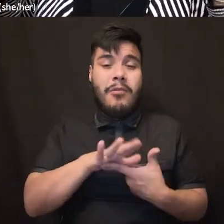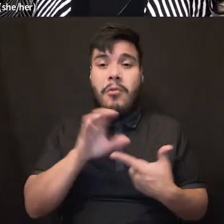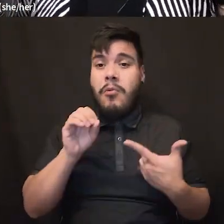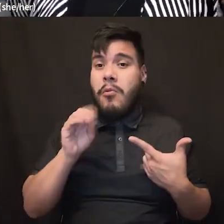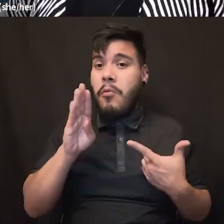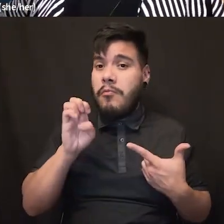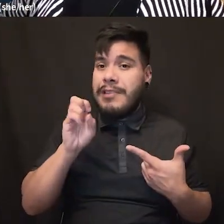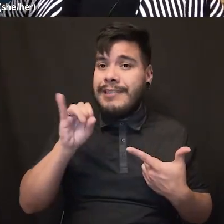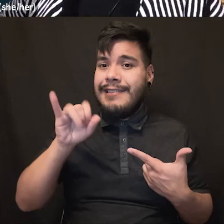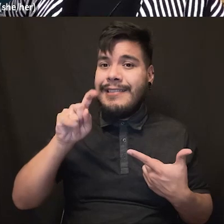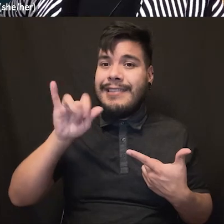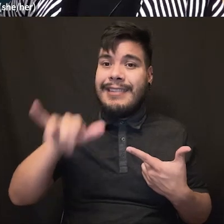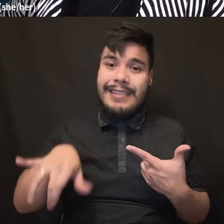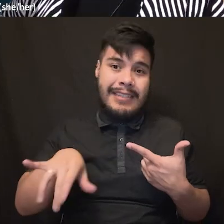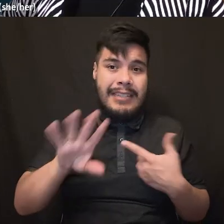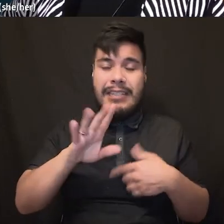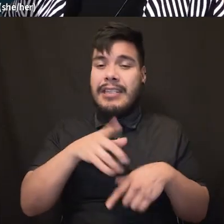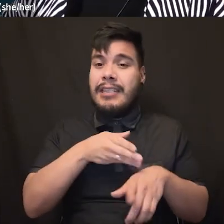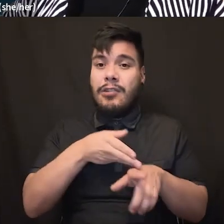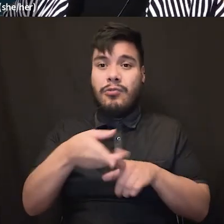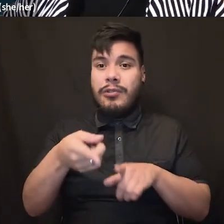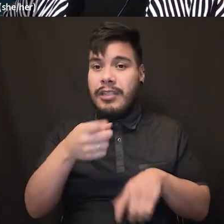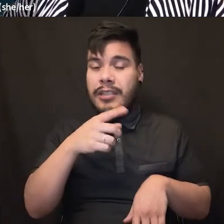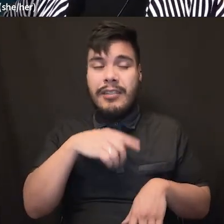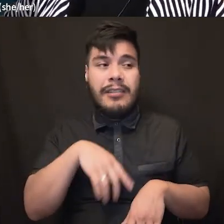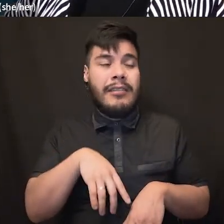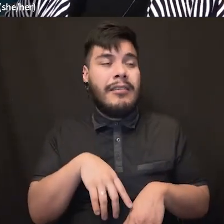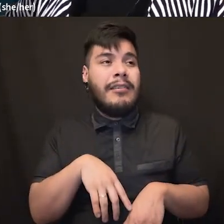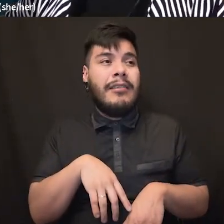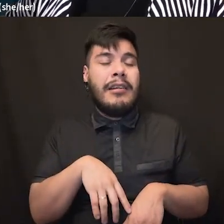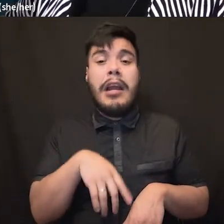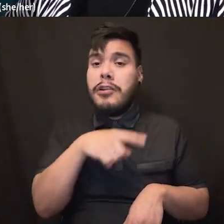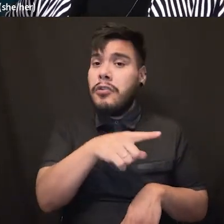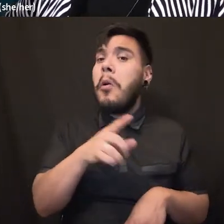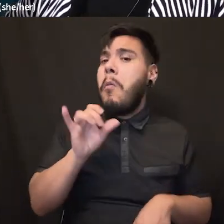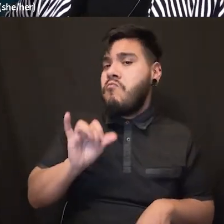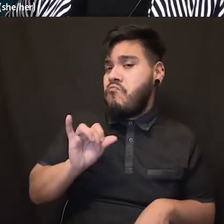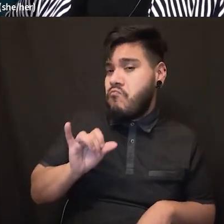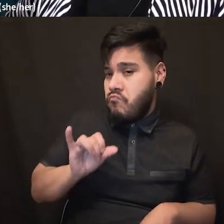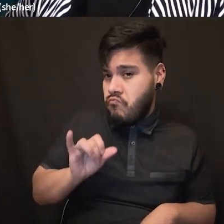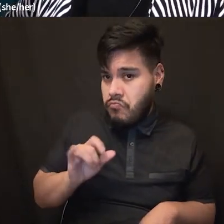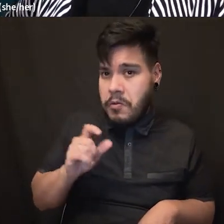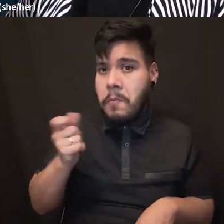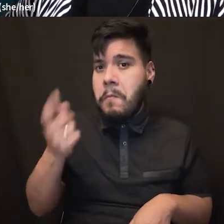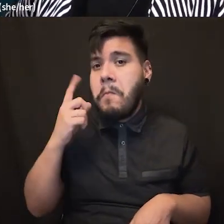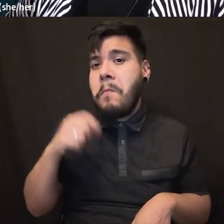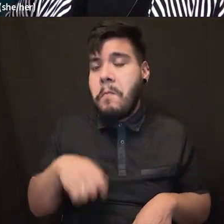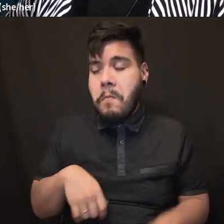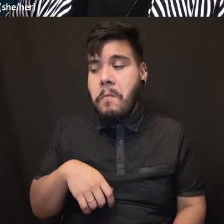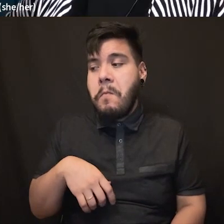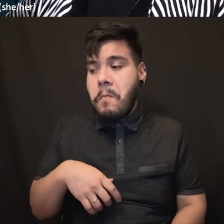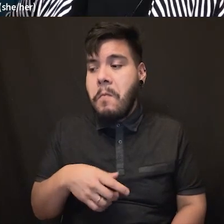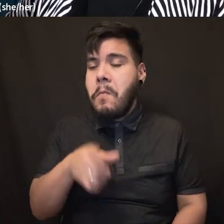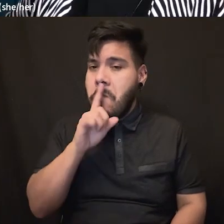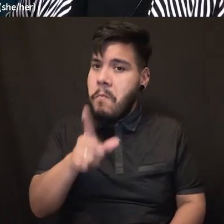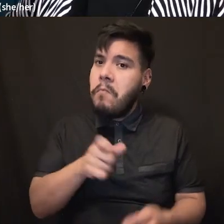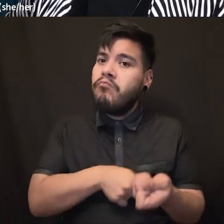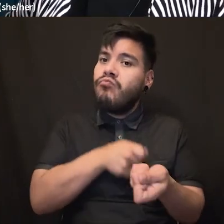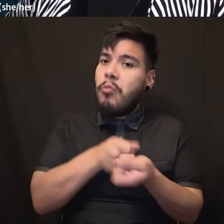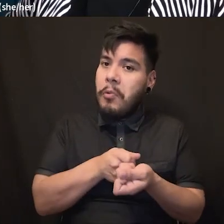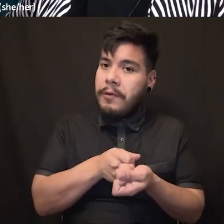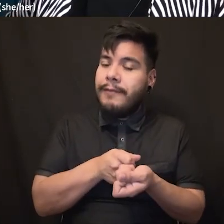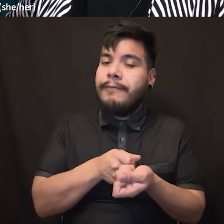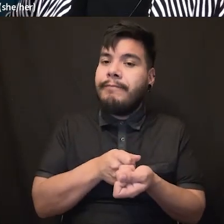obesity industry or whatever. And she was really receptive and really, really supportive